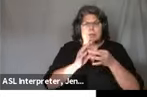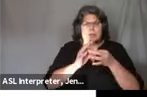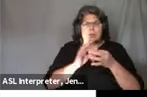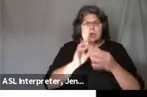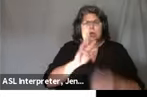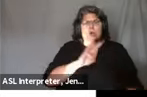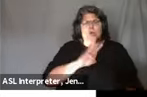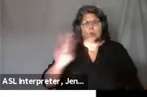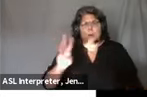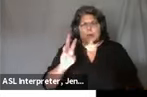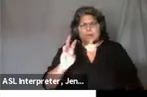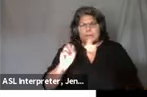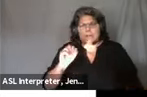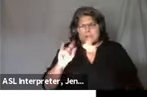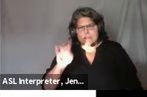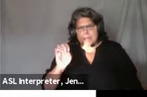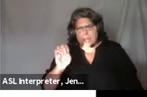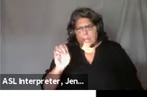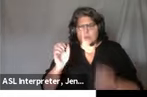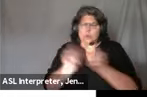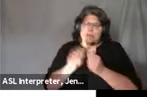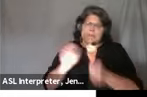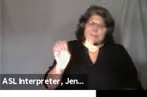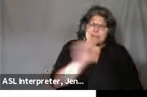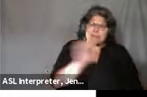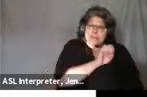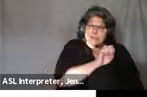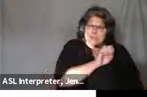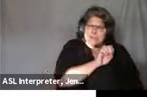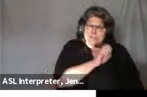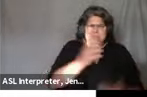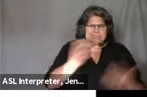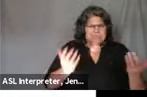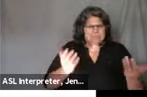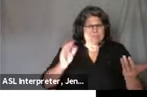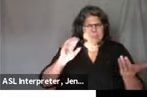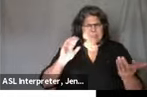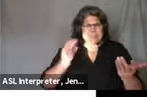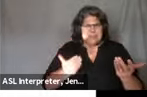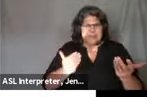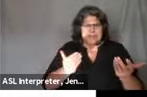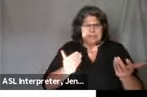with the east side. And it seems to me that those